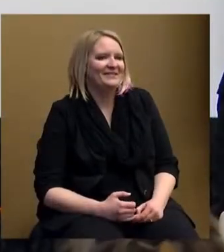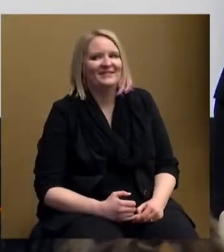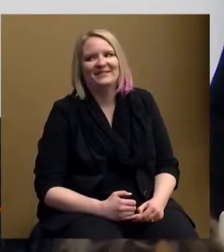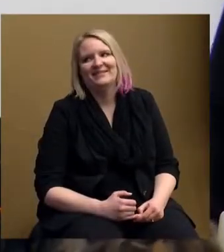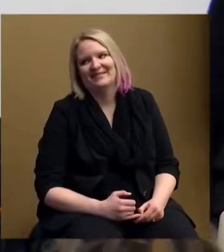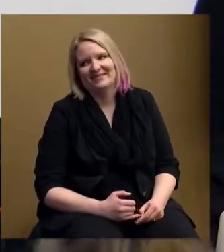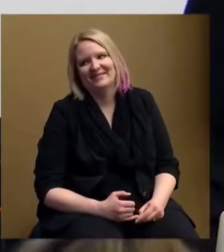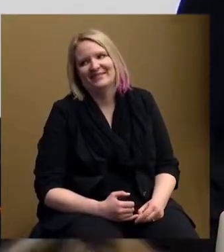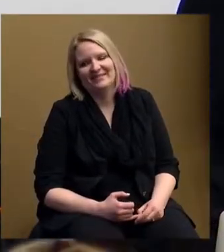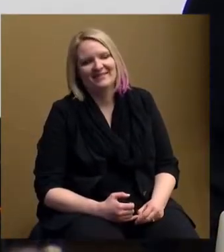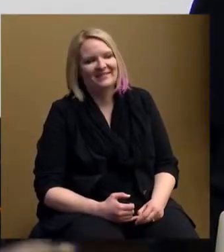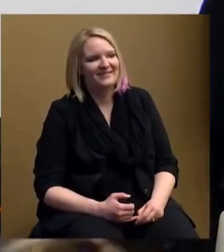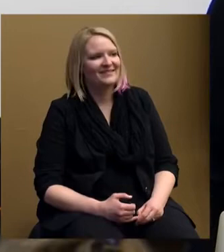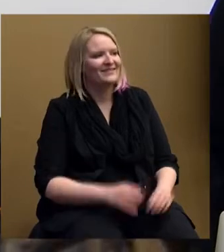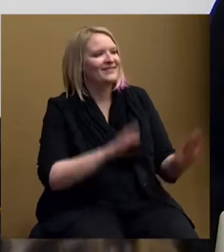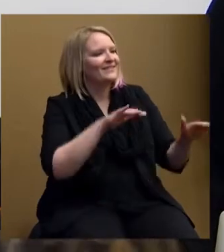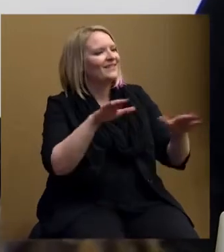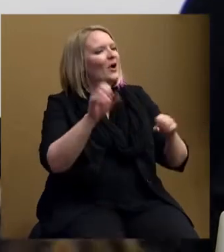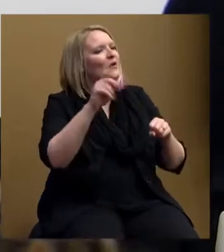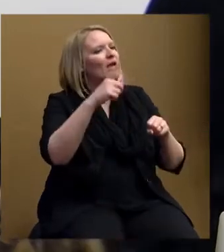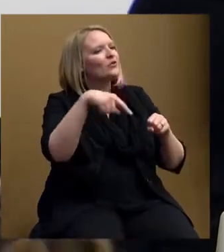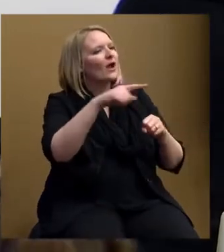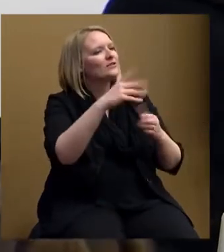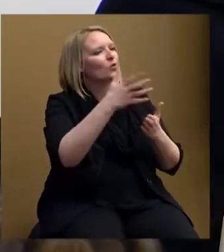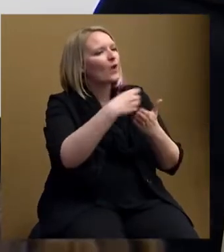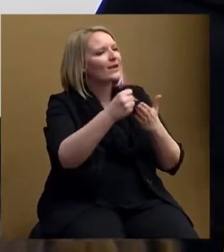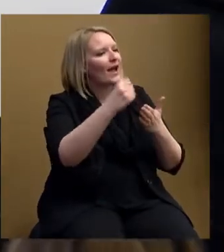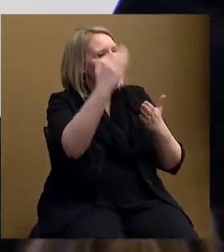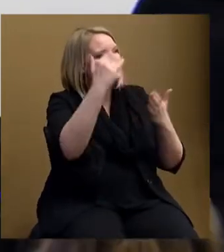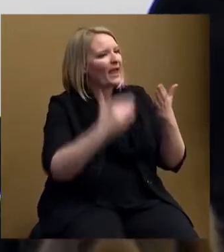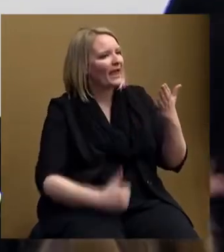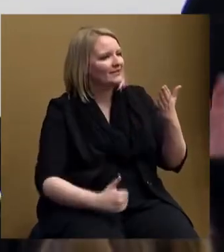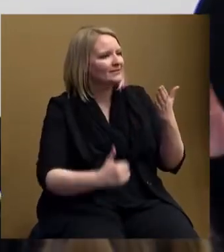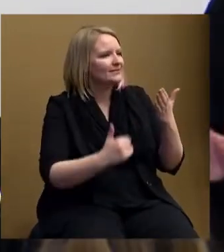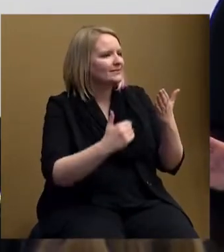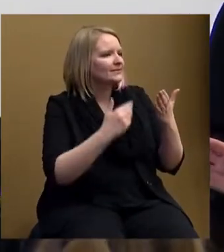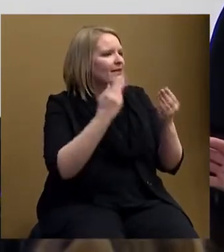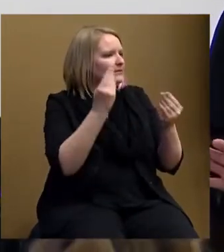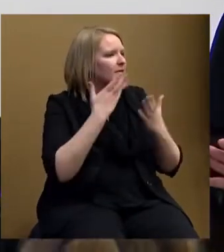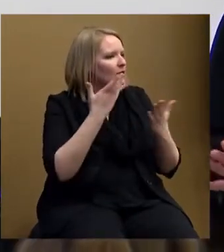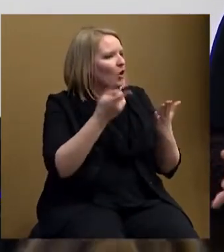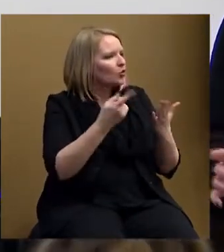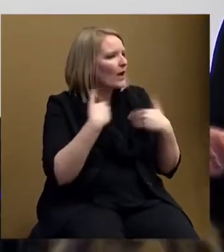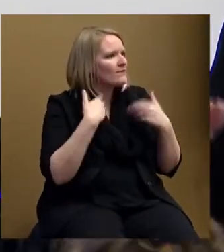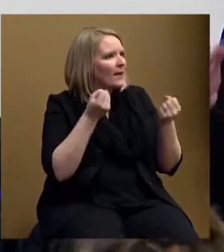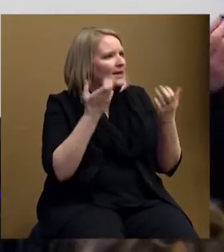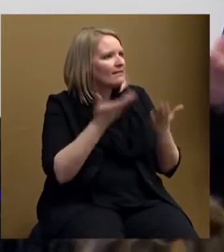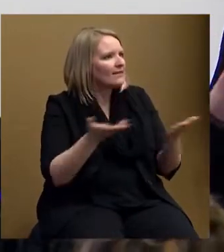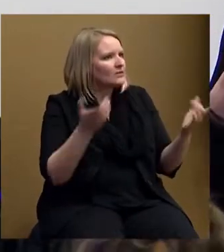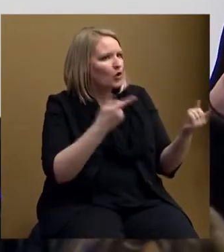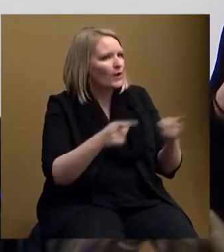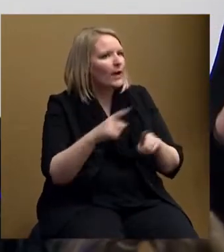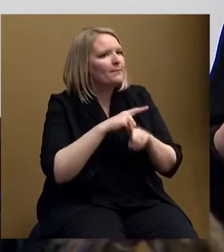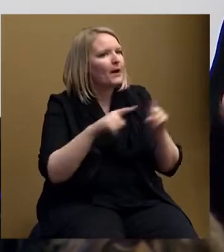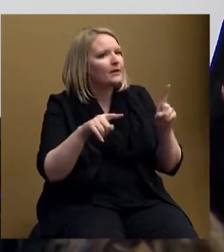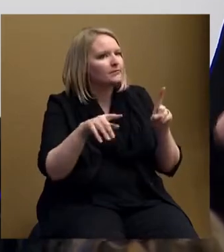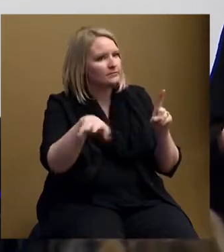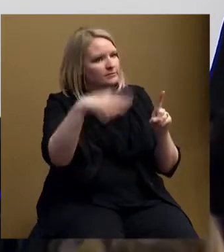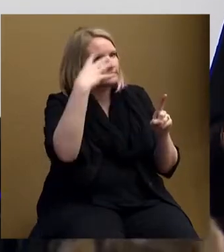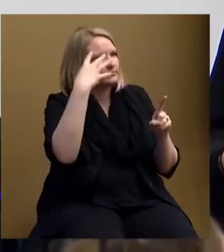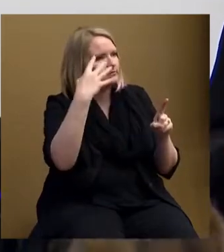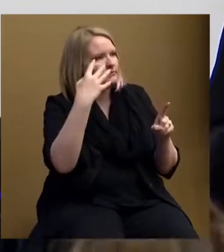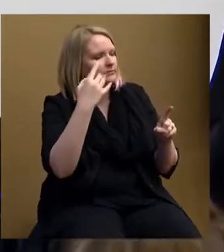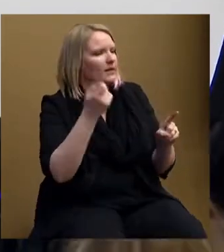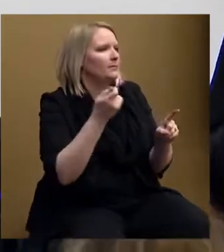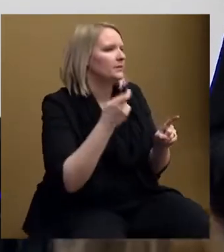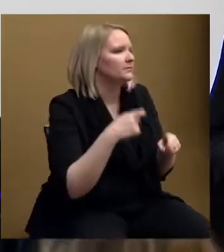Okay, some of you guys are running out of space, so that tells me that you've got quite a few things going on. Can you direct your attention back up